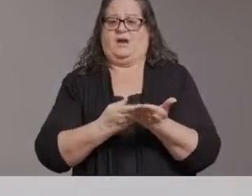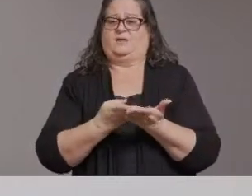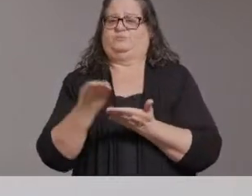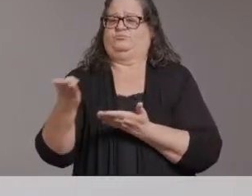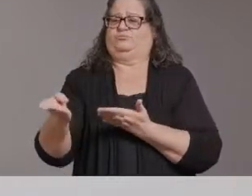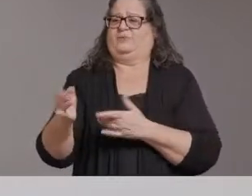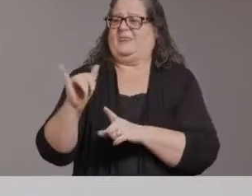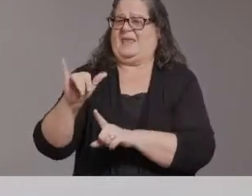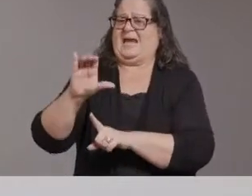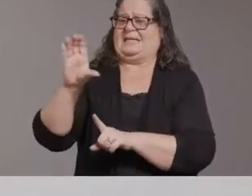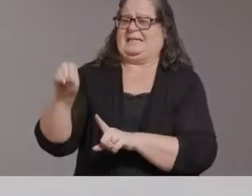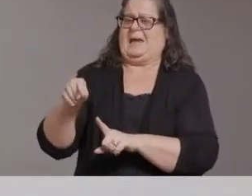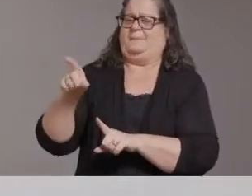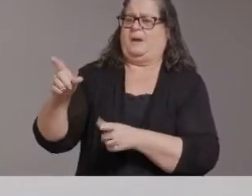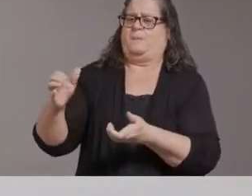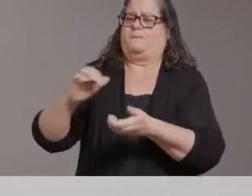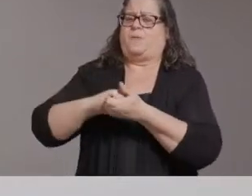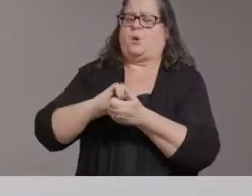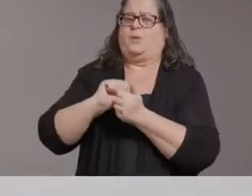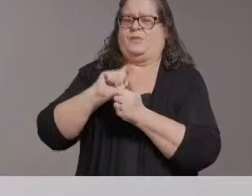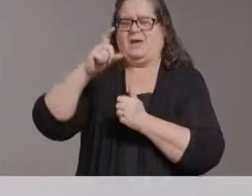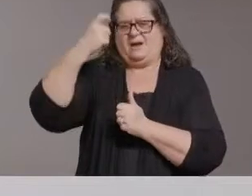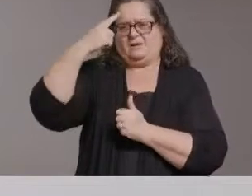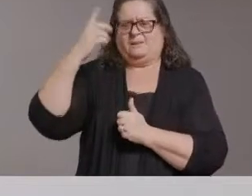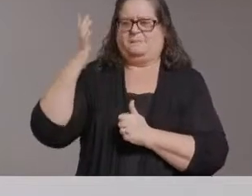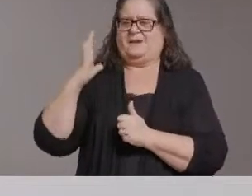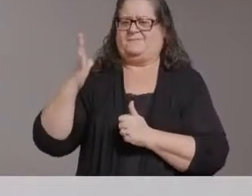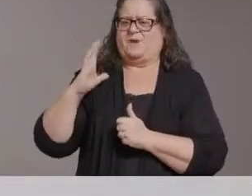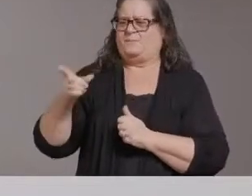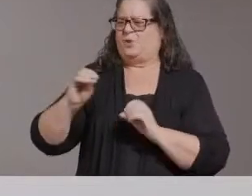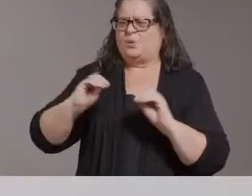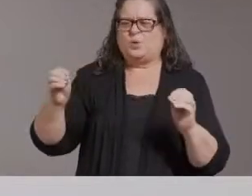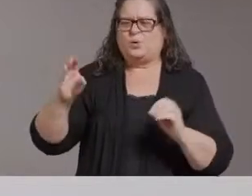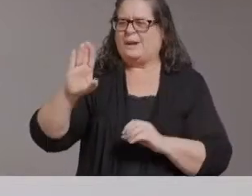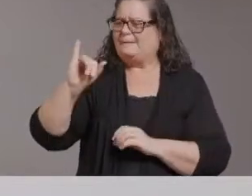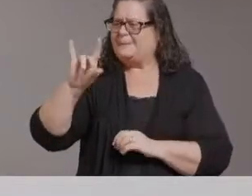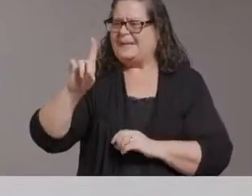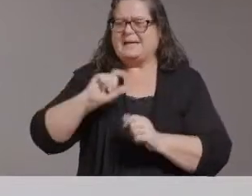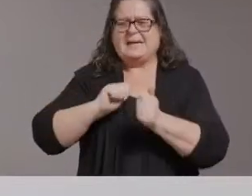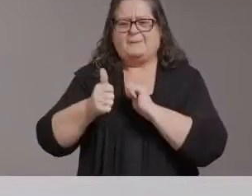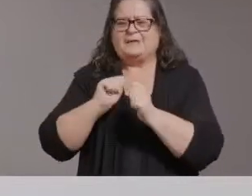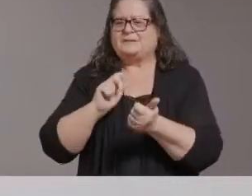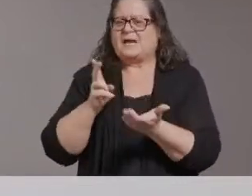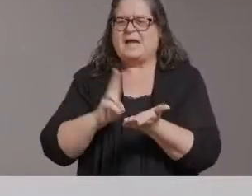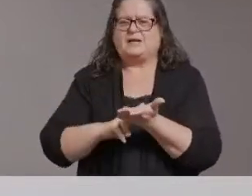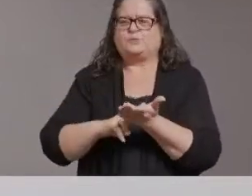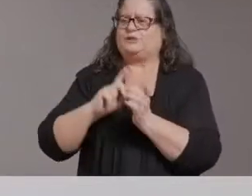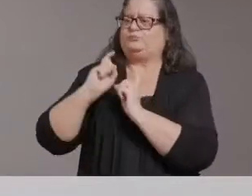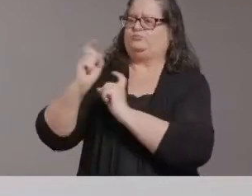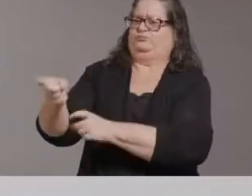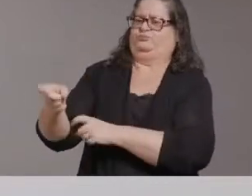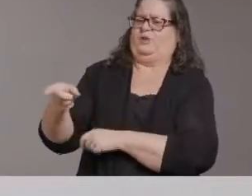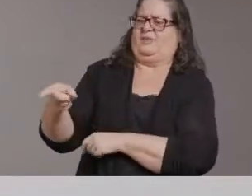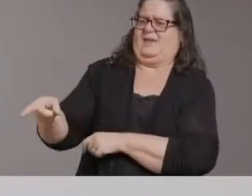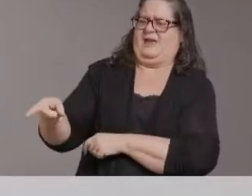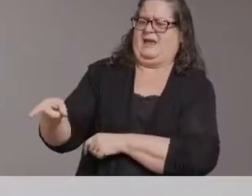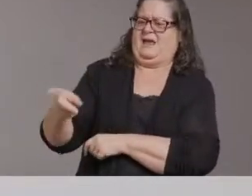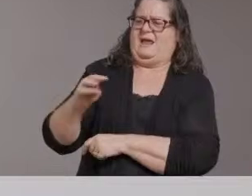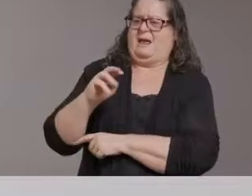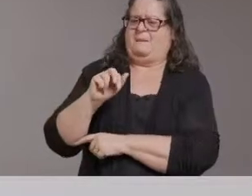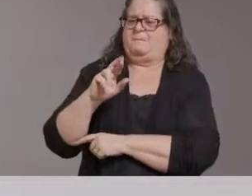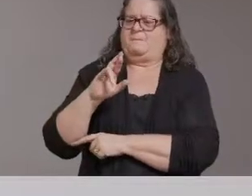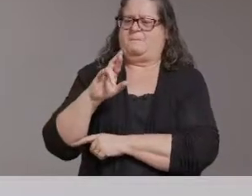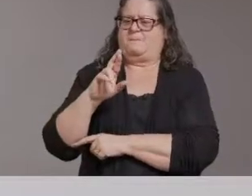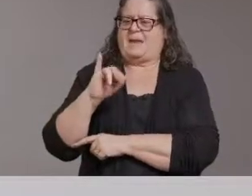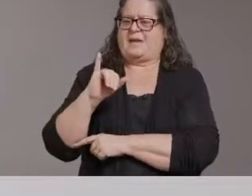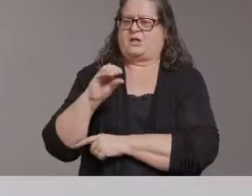this if it is expanded, when it is expanded, I guess I should say? So it has been expanded. We are continuing to work with